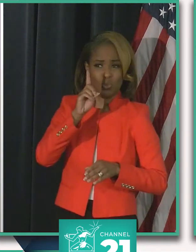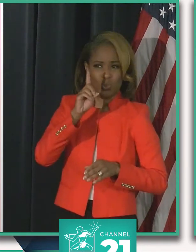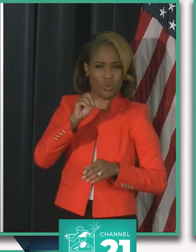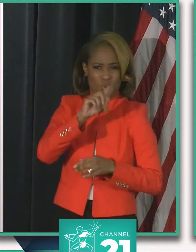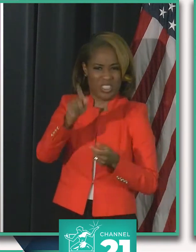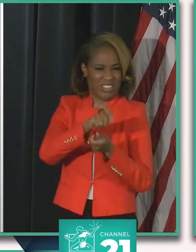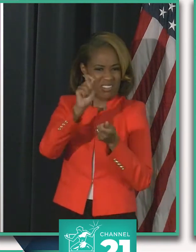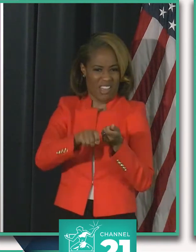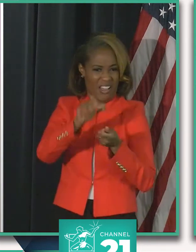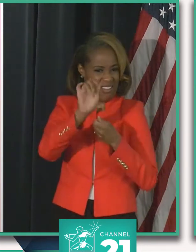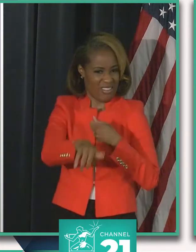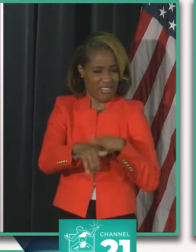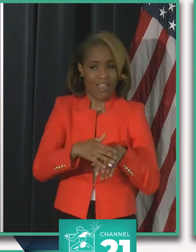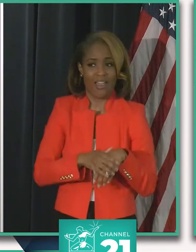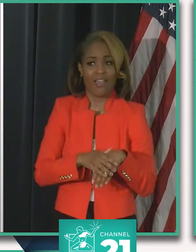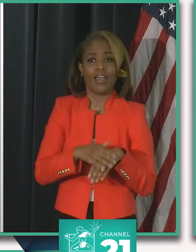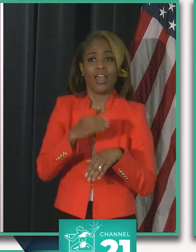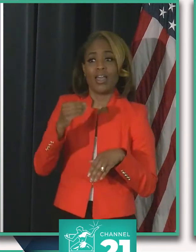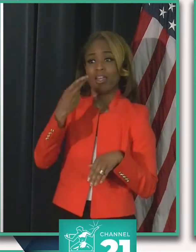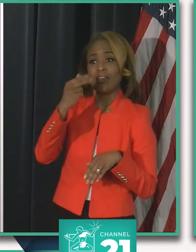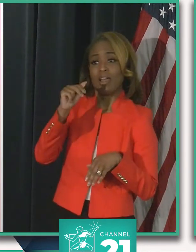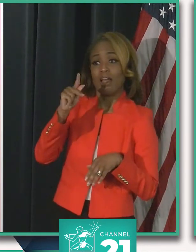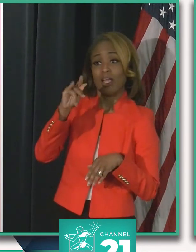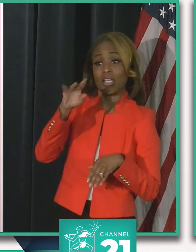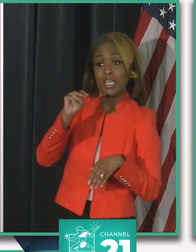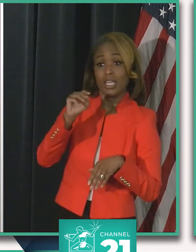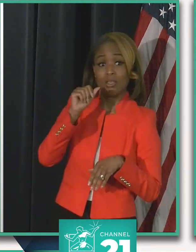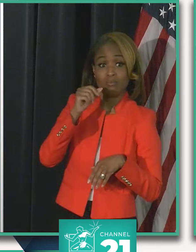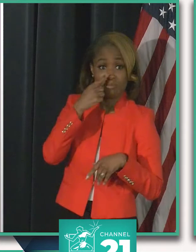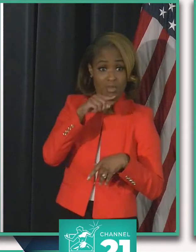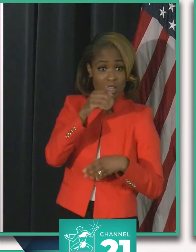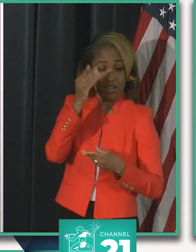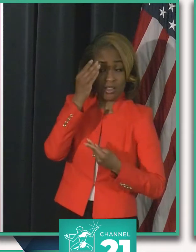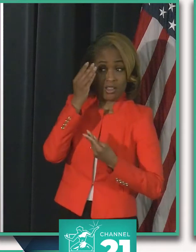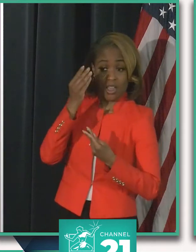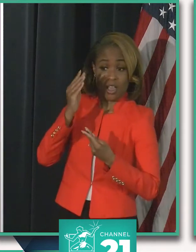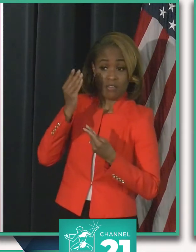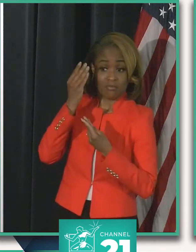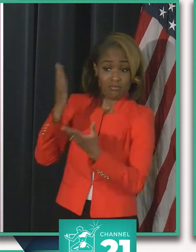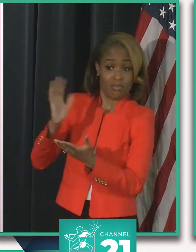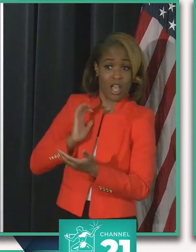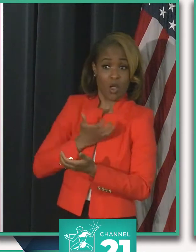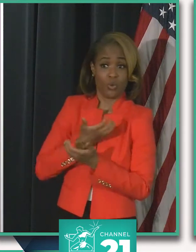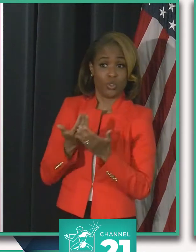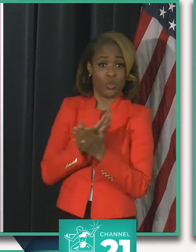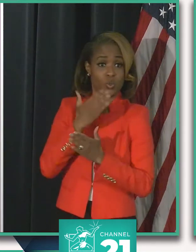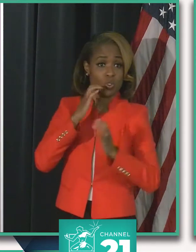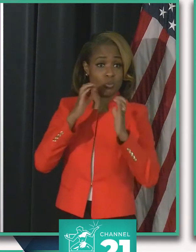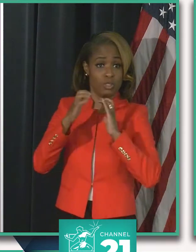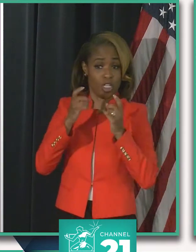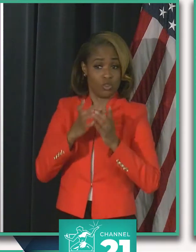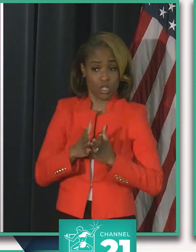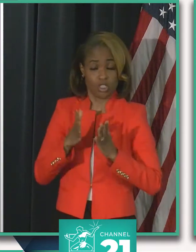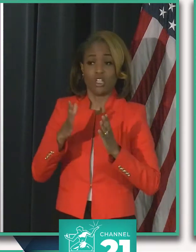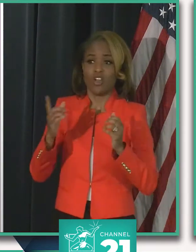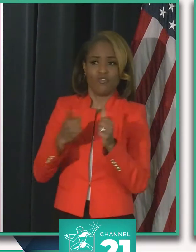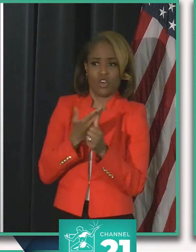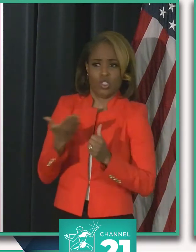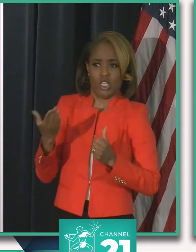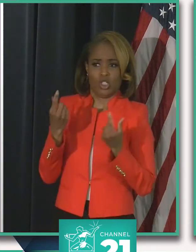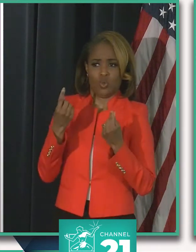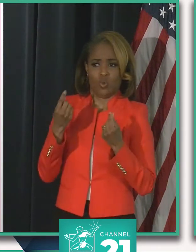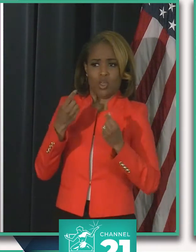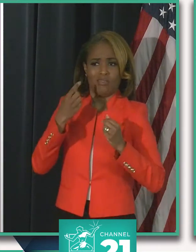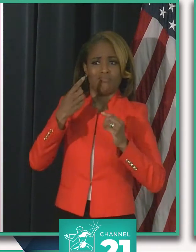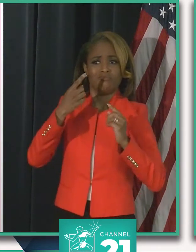role. And Hakeem, if you would let our new communications director know, the first order of business is, let's highlight the great